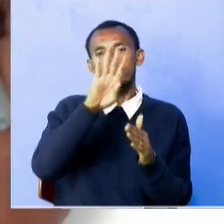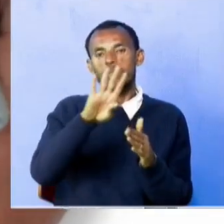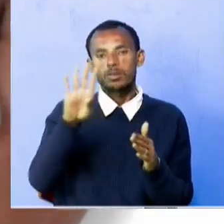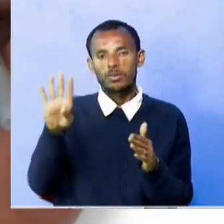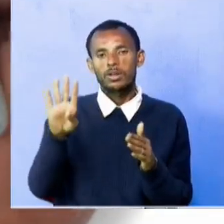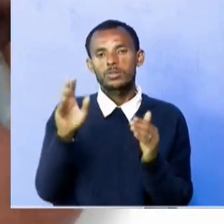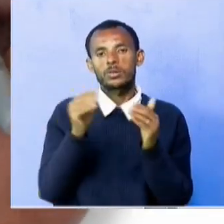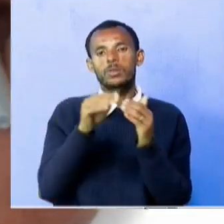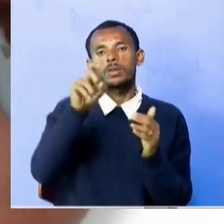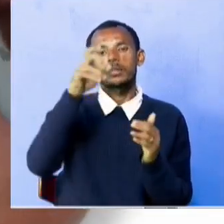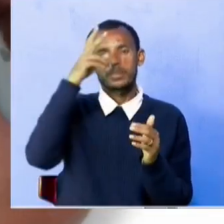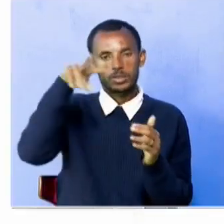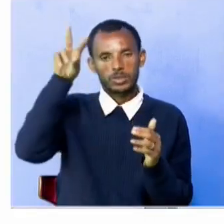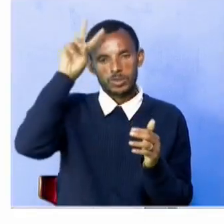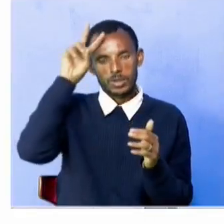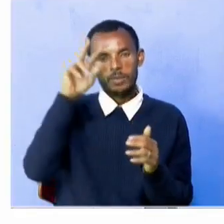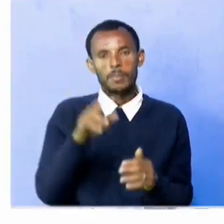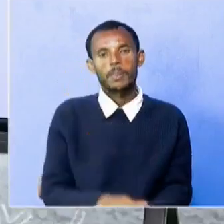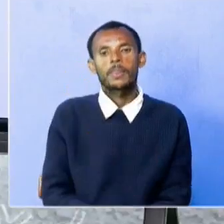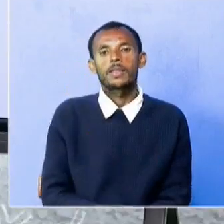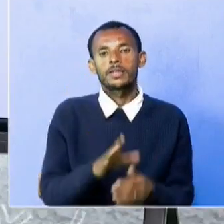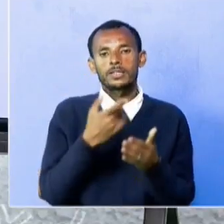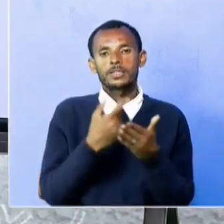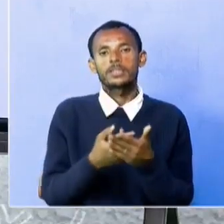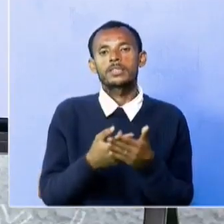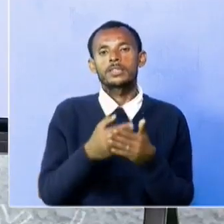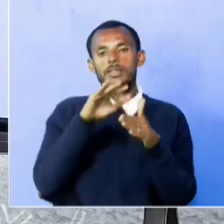to x square. Okay, so this